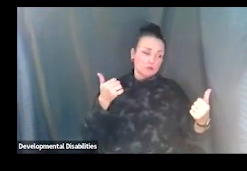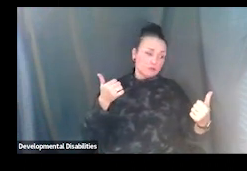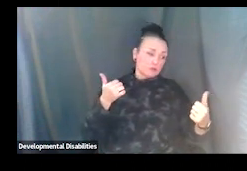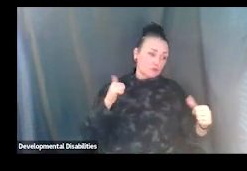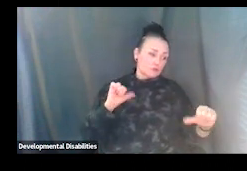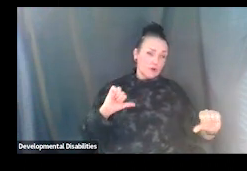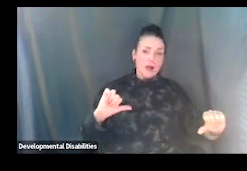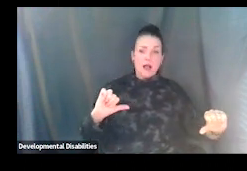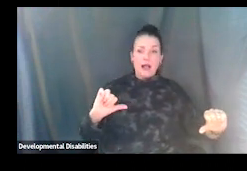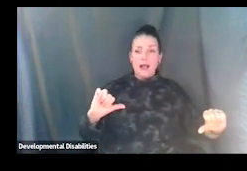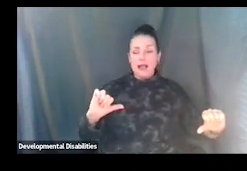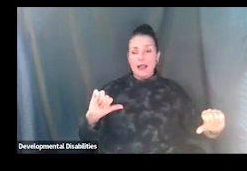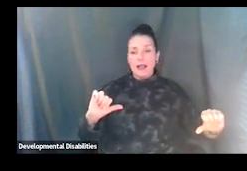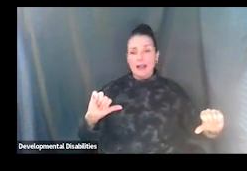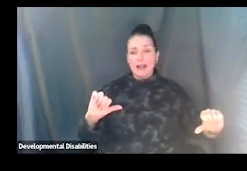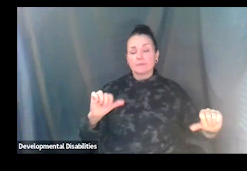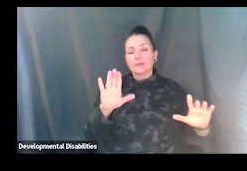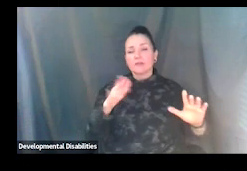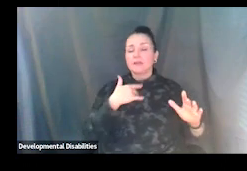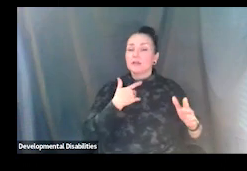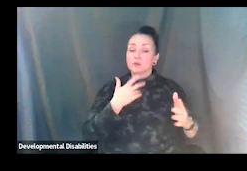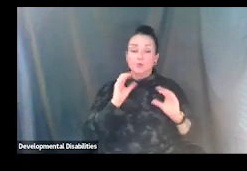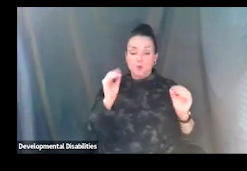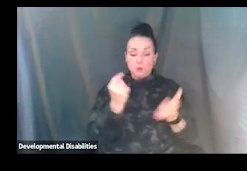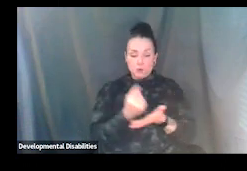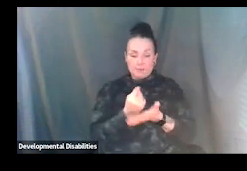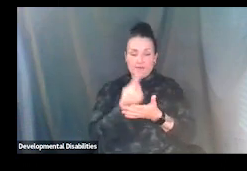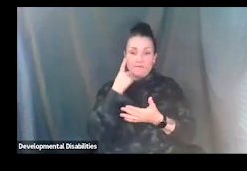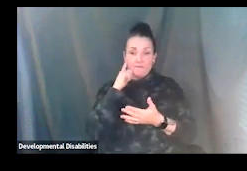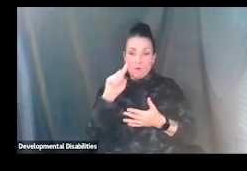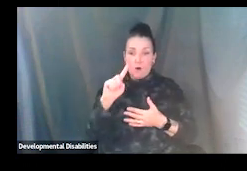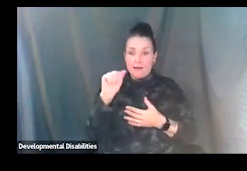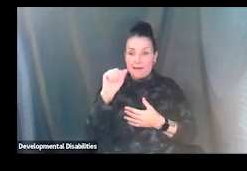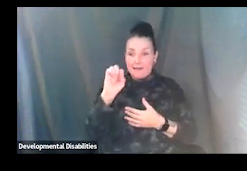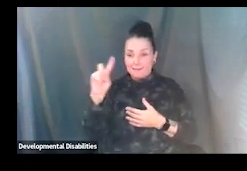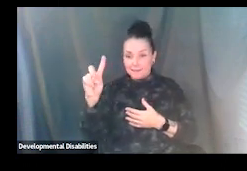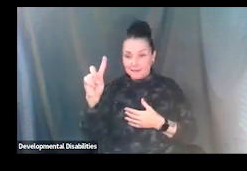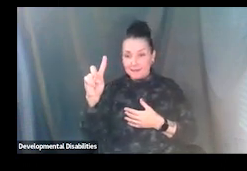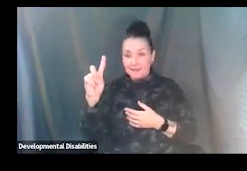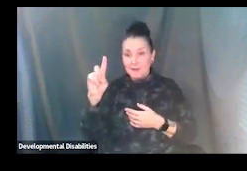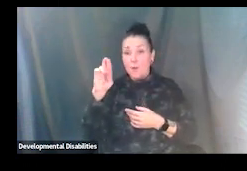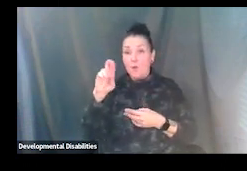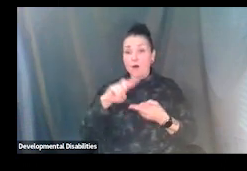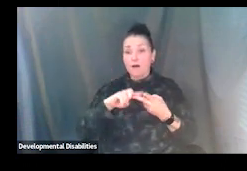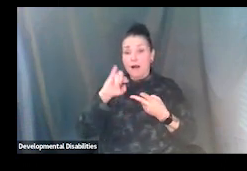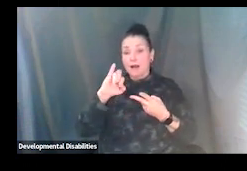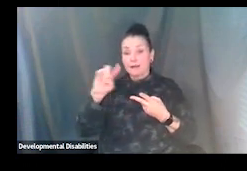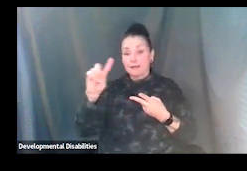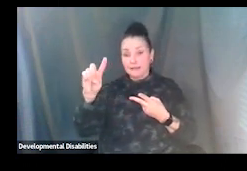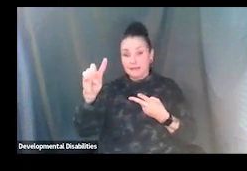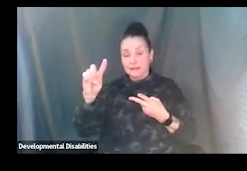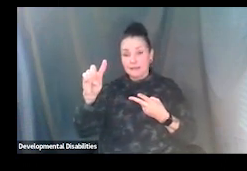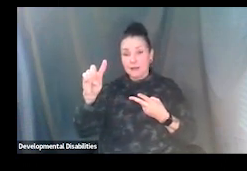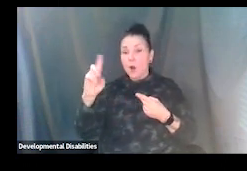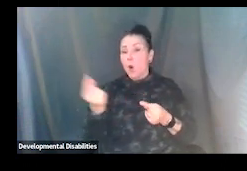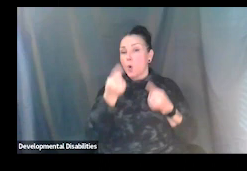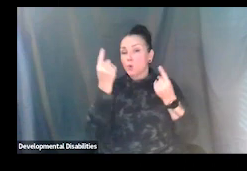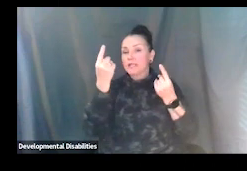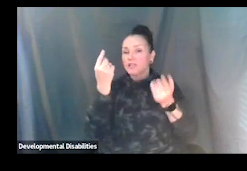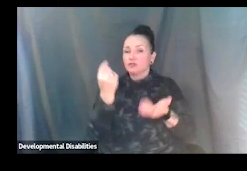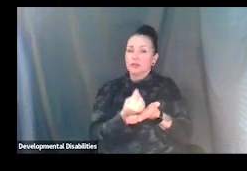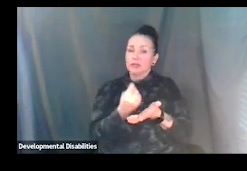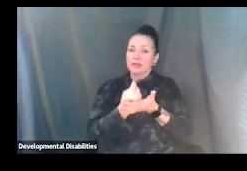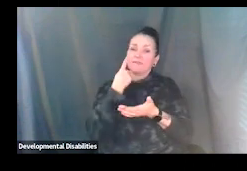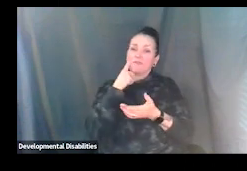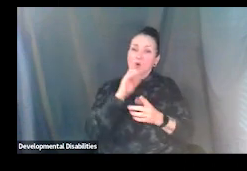symptoms. So I think that was excellent, and that's usually a fairly good guideline for all of us. Now, the question you asked about is